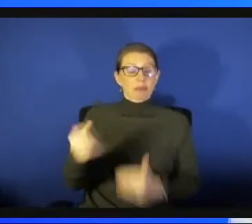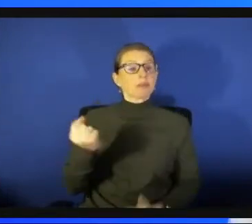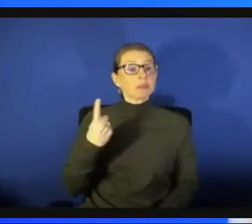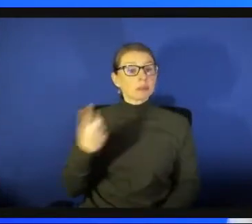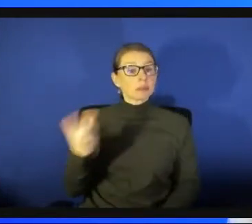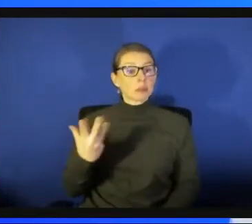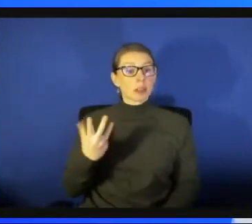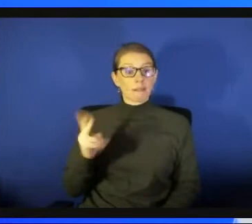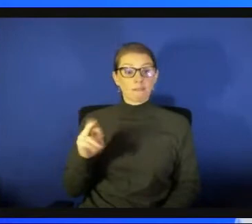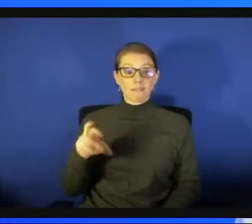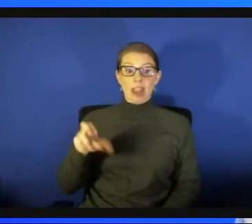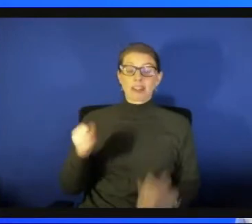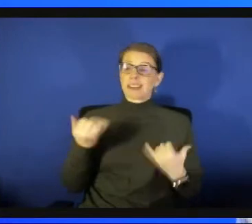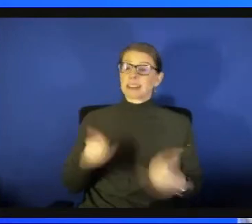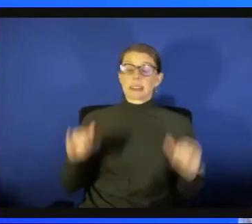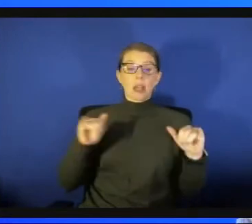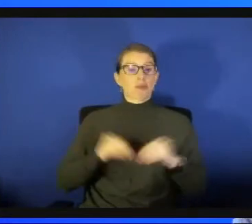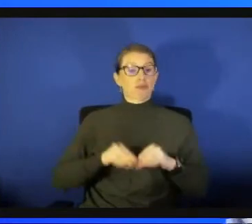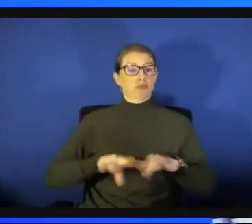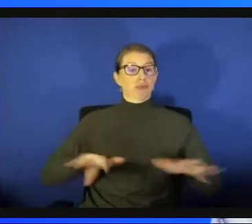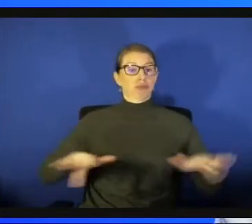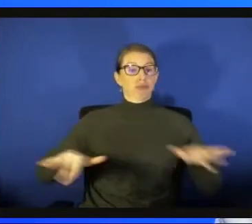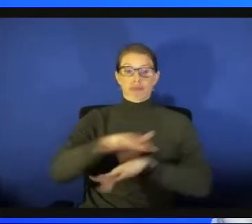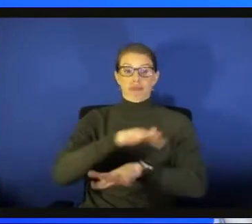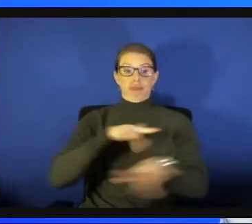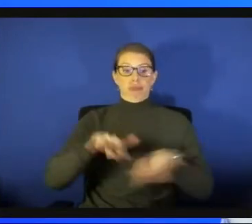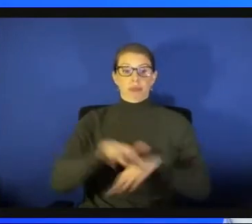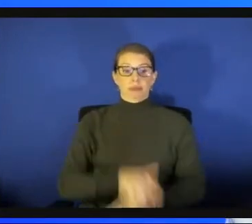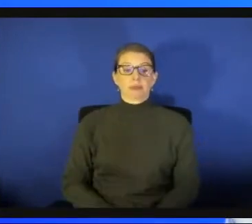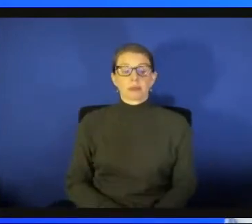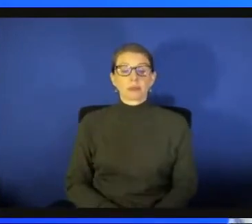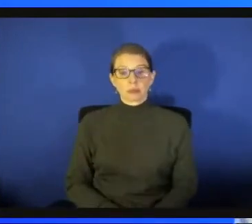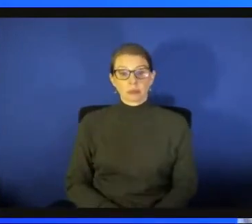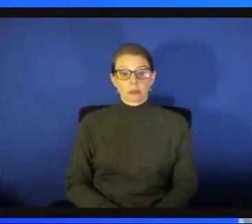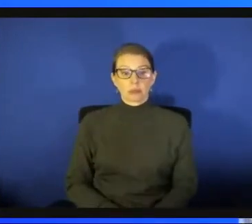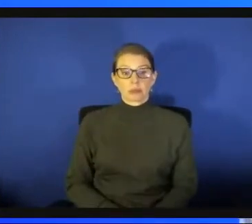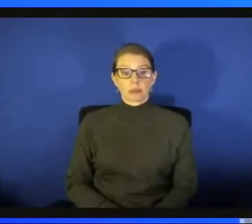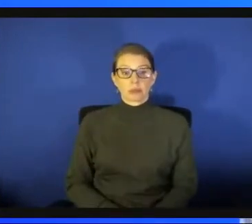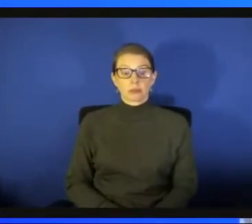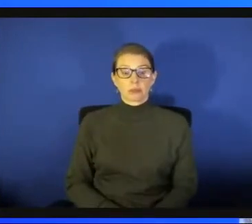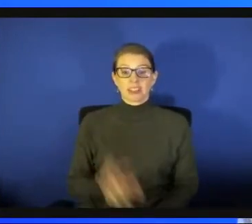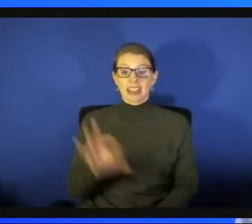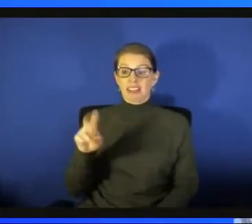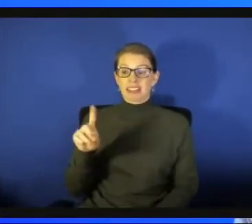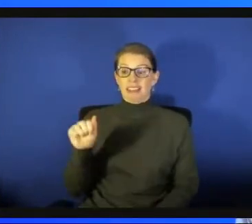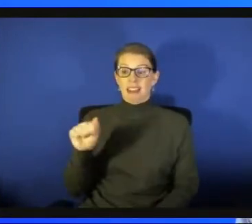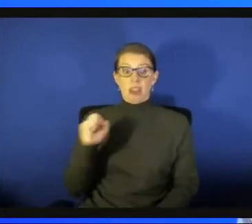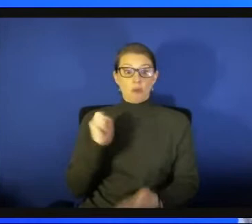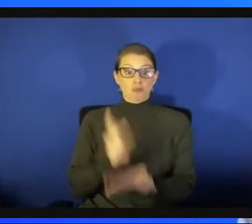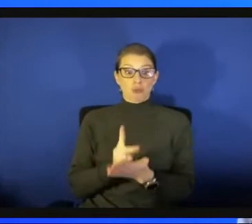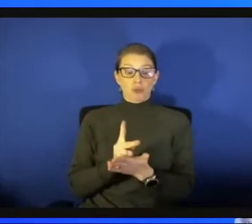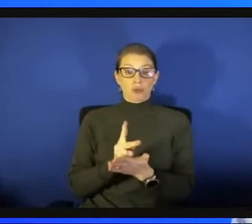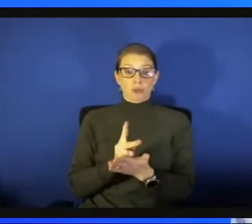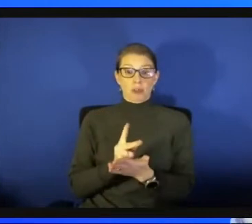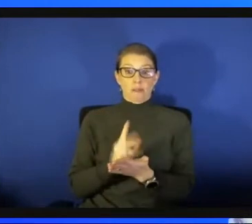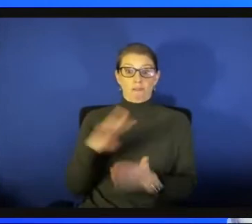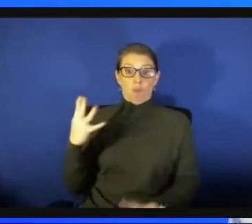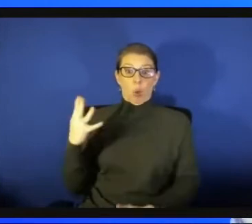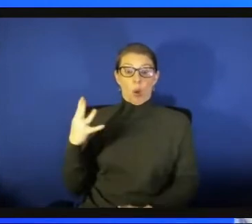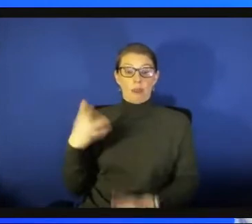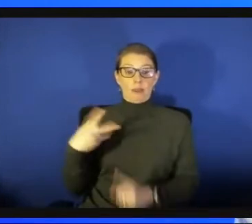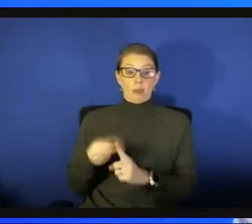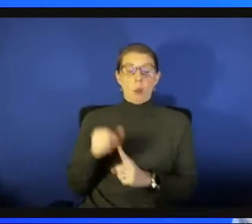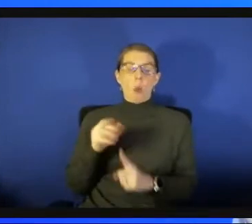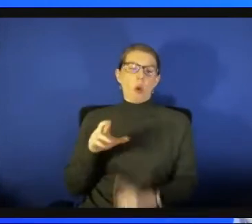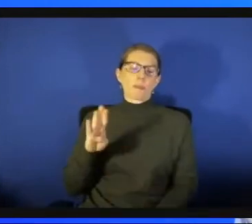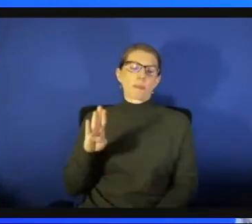still out there circulating. And that we saw from the FDA approving a fourth dose or a booster dose for